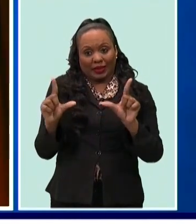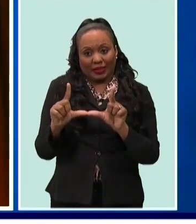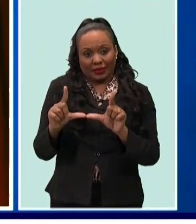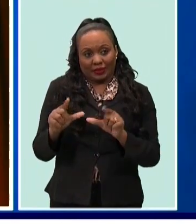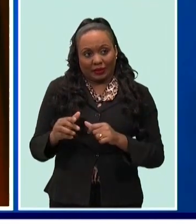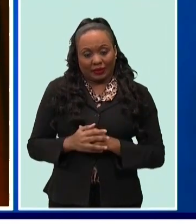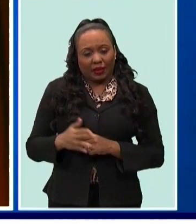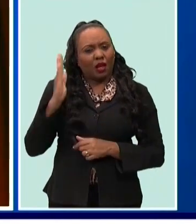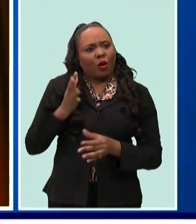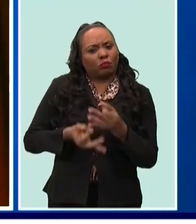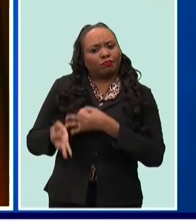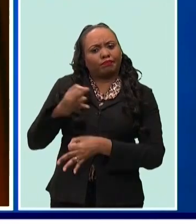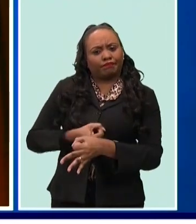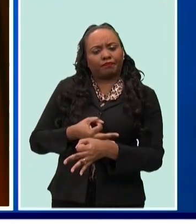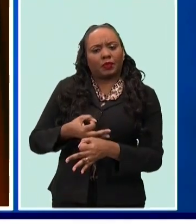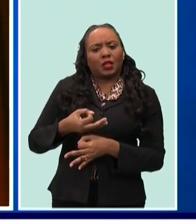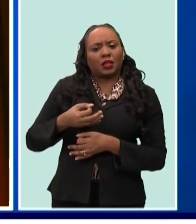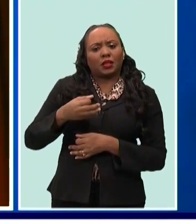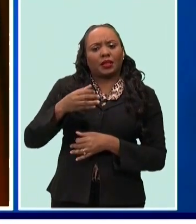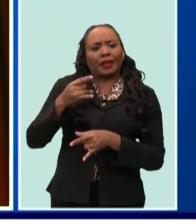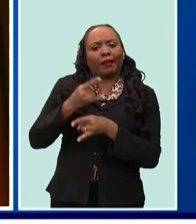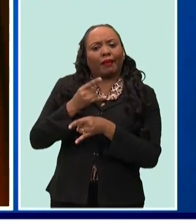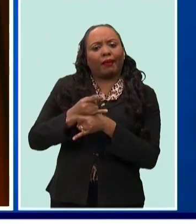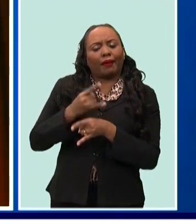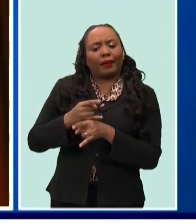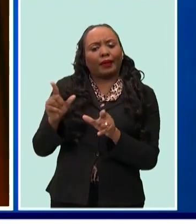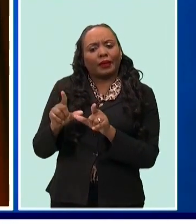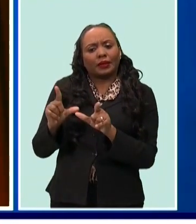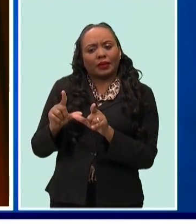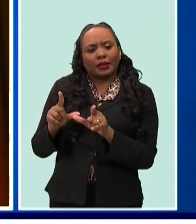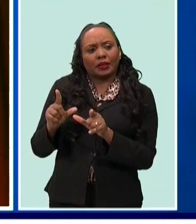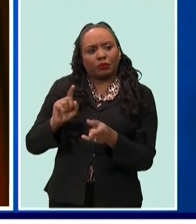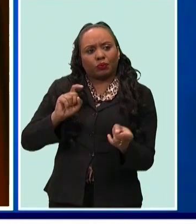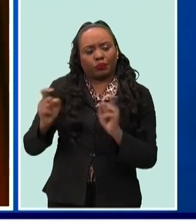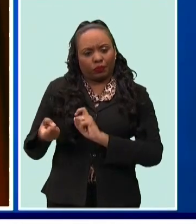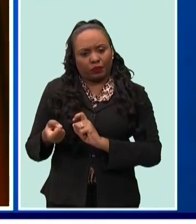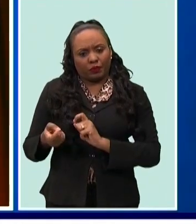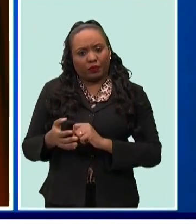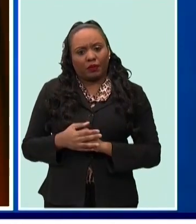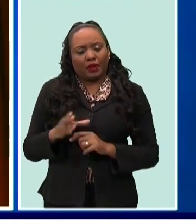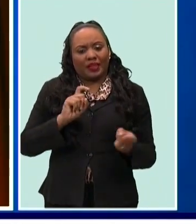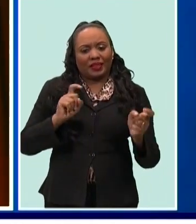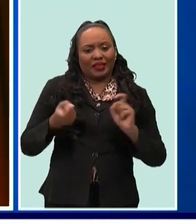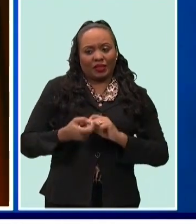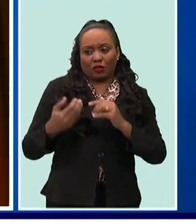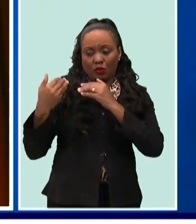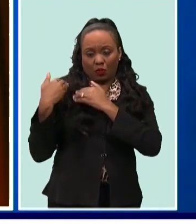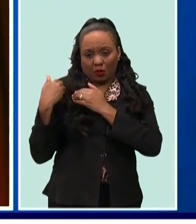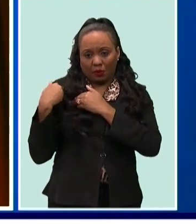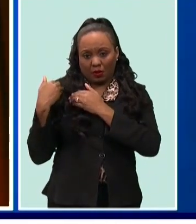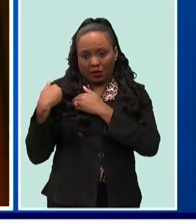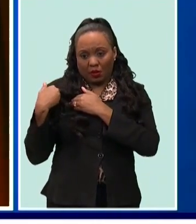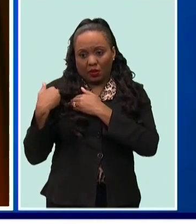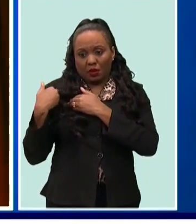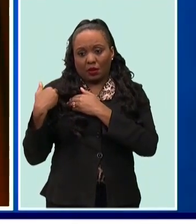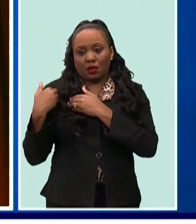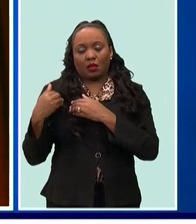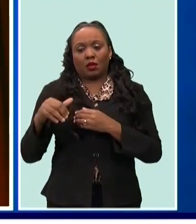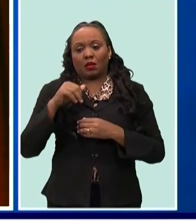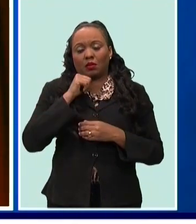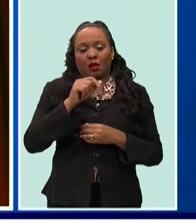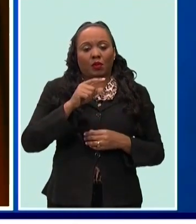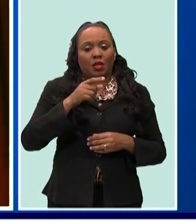the existing Liquor License Act and change the administrative responsibility from the judicial to the